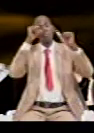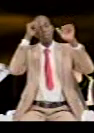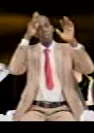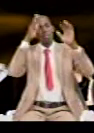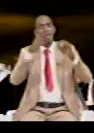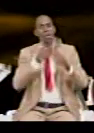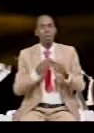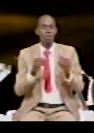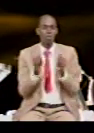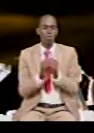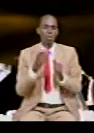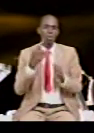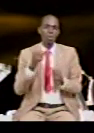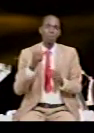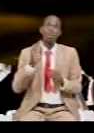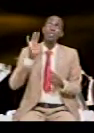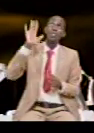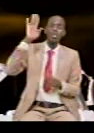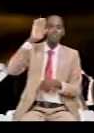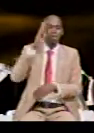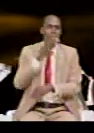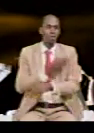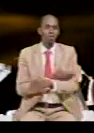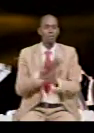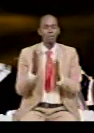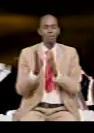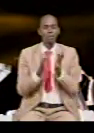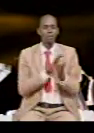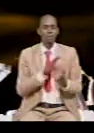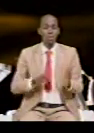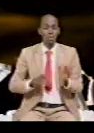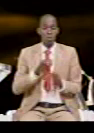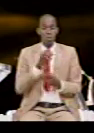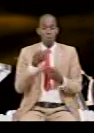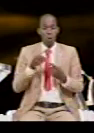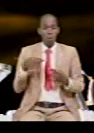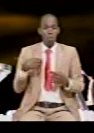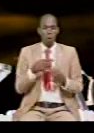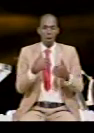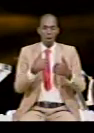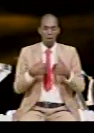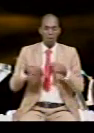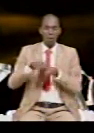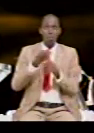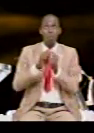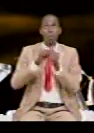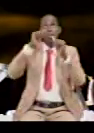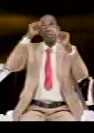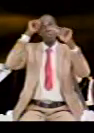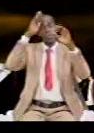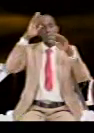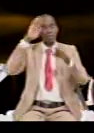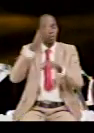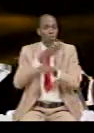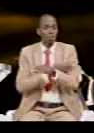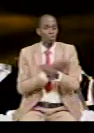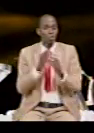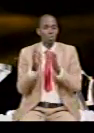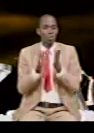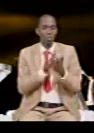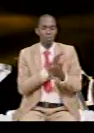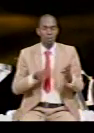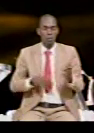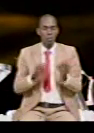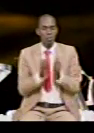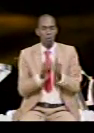with his Son, Jesus Christ. So when we have fellowship with the Father and his Son, Jesus Christ, and have fellowship with the brethren,